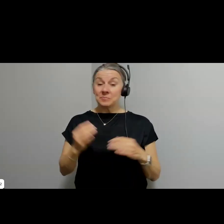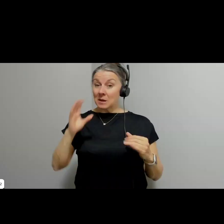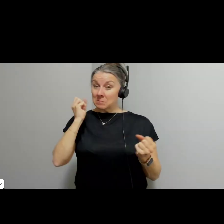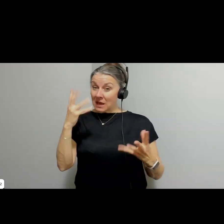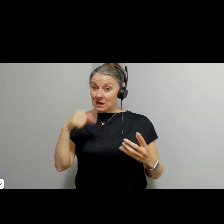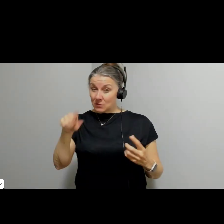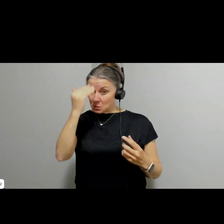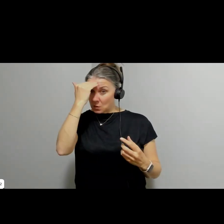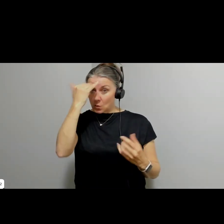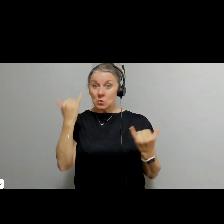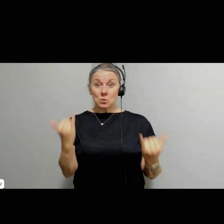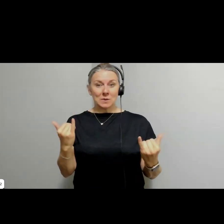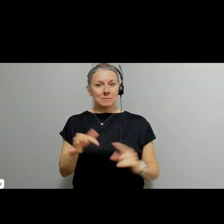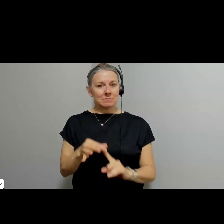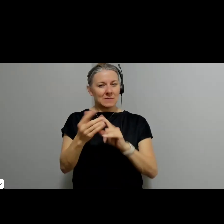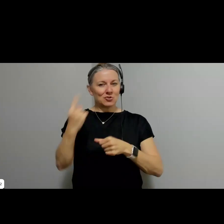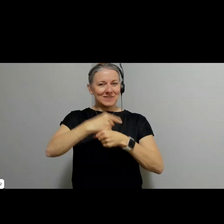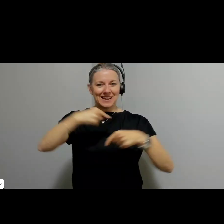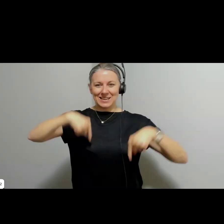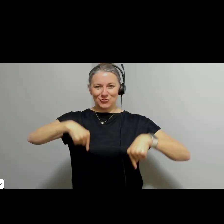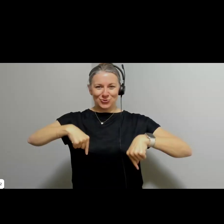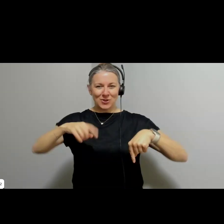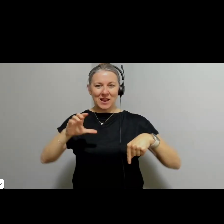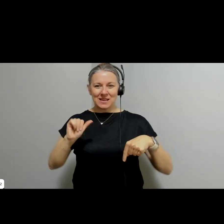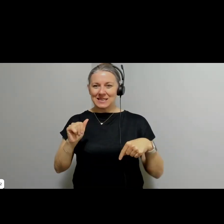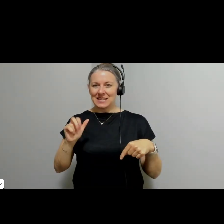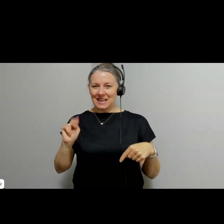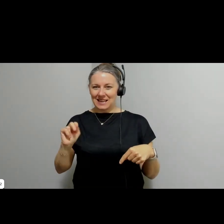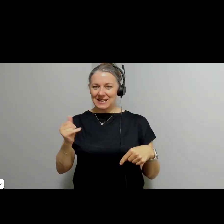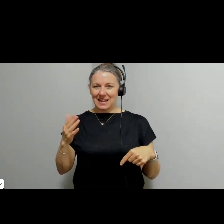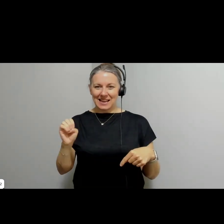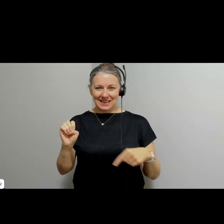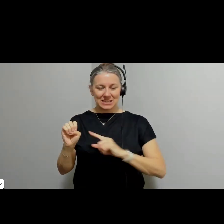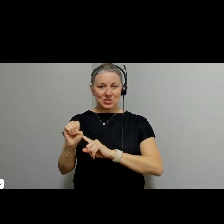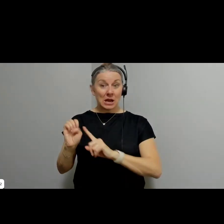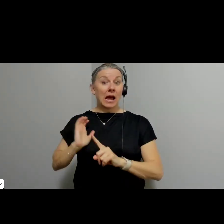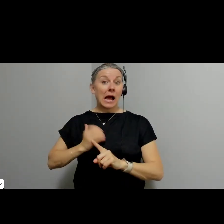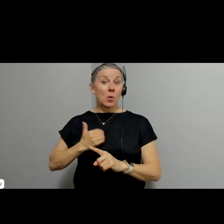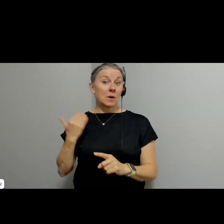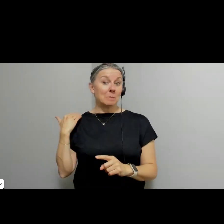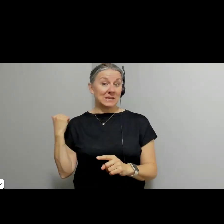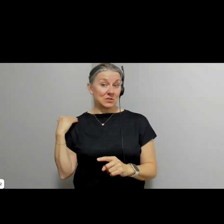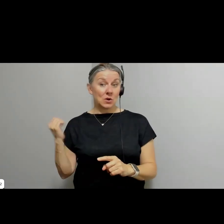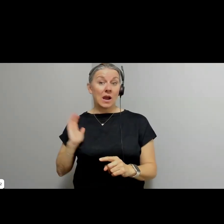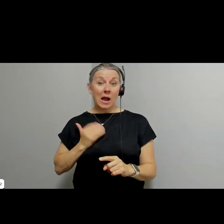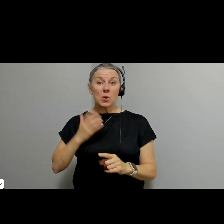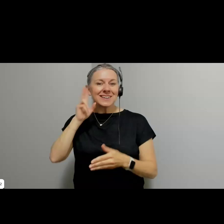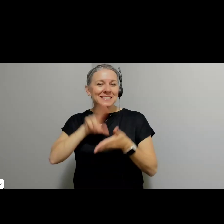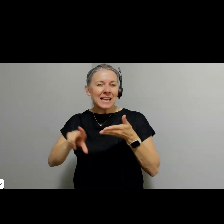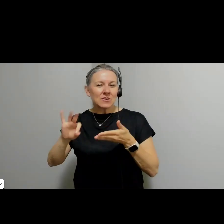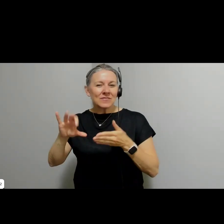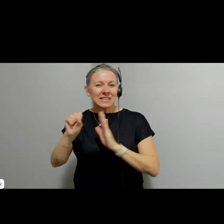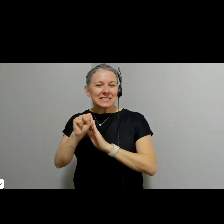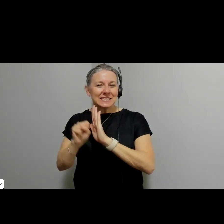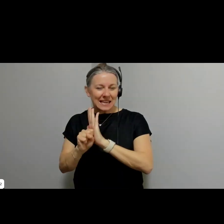this is a day where our Minister for Seniors or Secretary of State for Seniors acknowledges